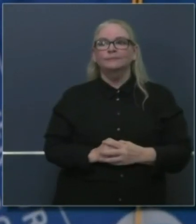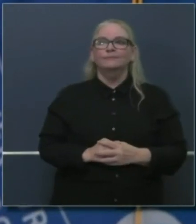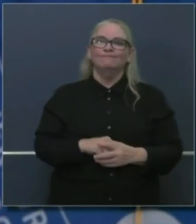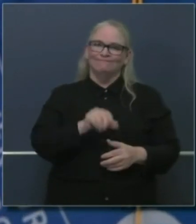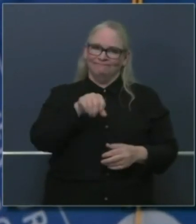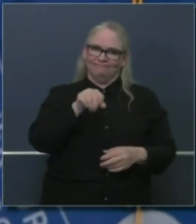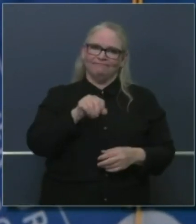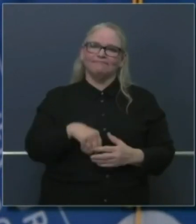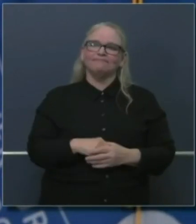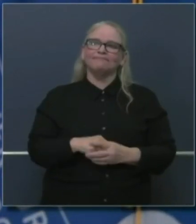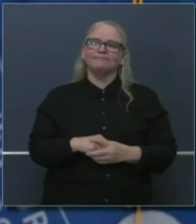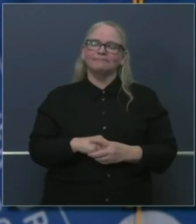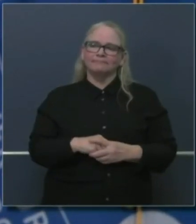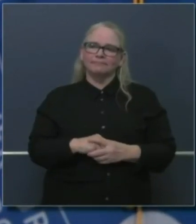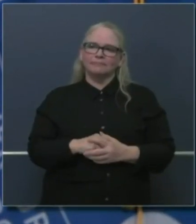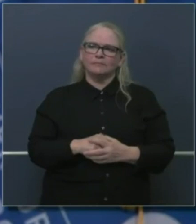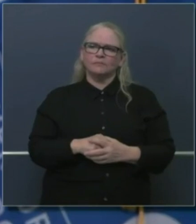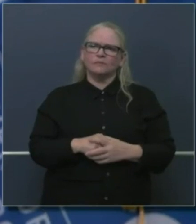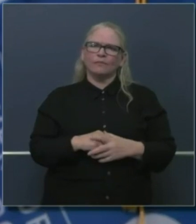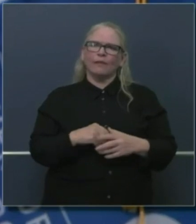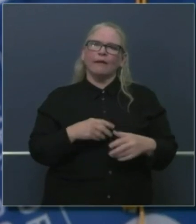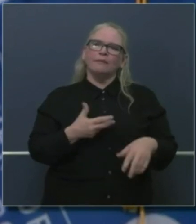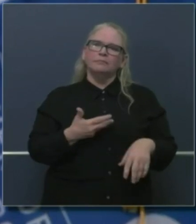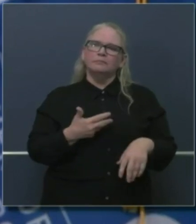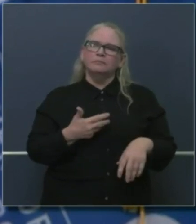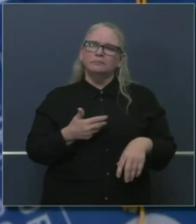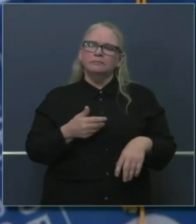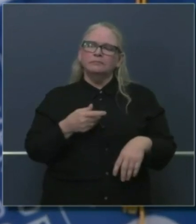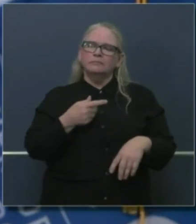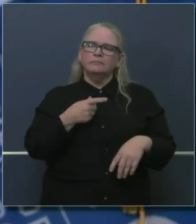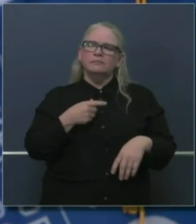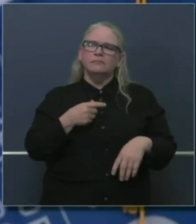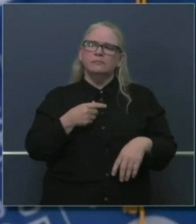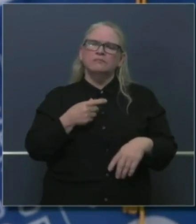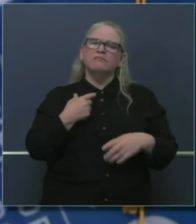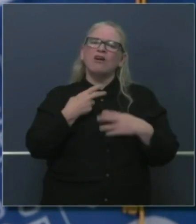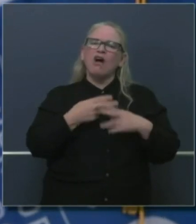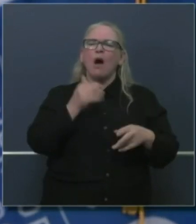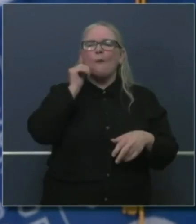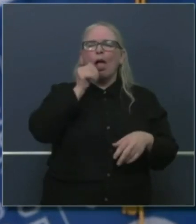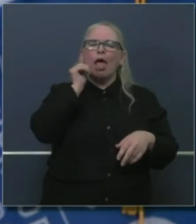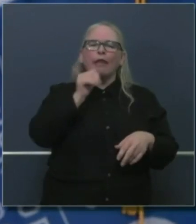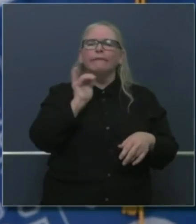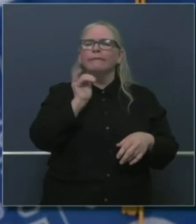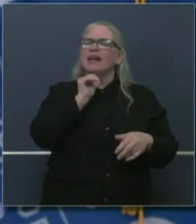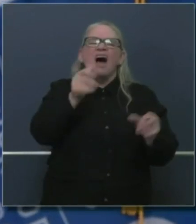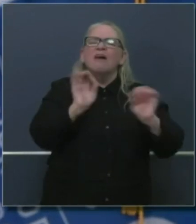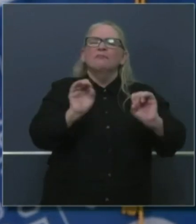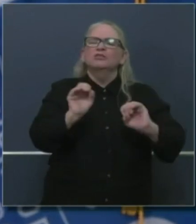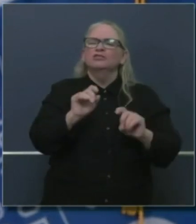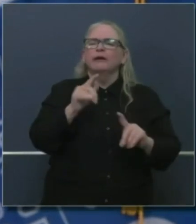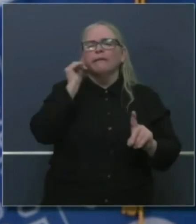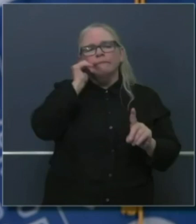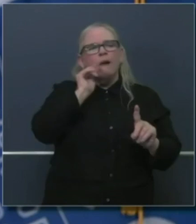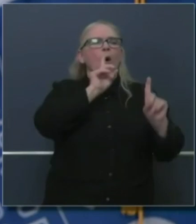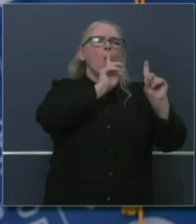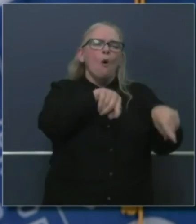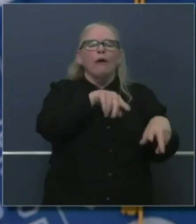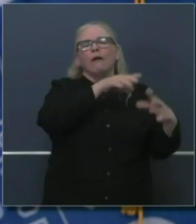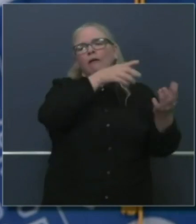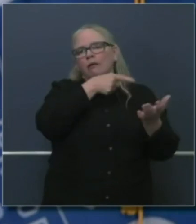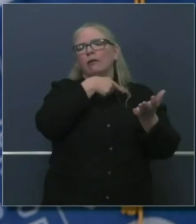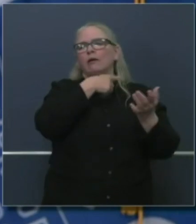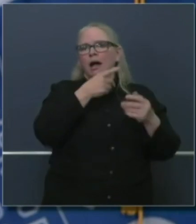emergency procurements and normal procurements is obviously during an emergency phase, time is of the essence. In this